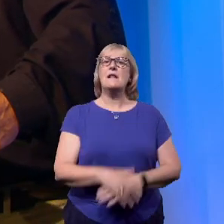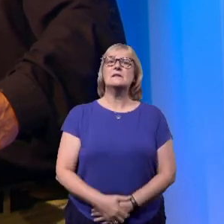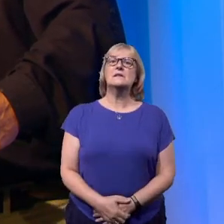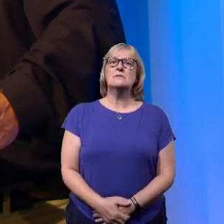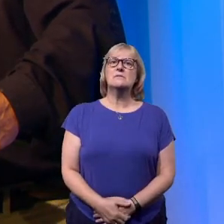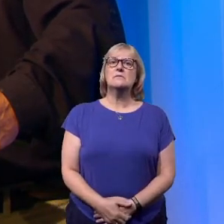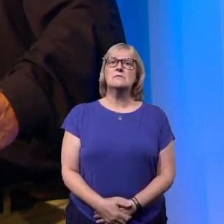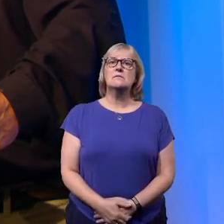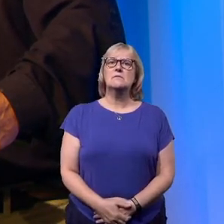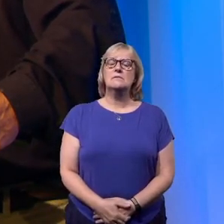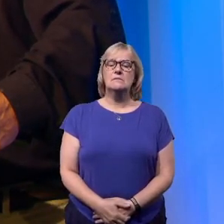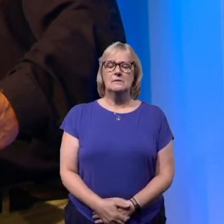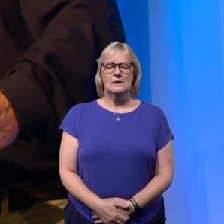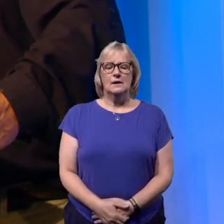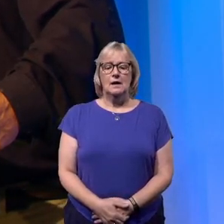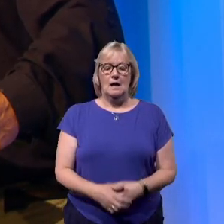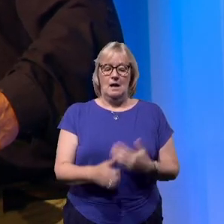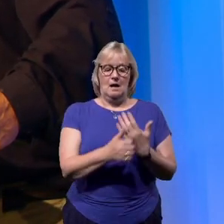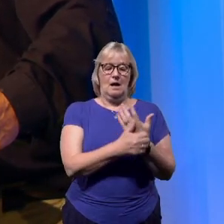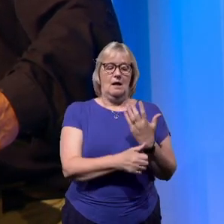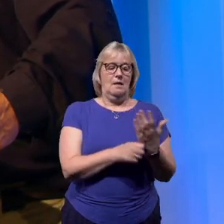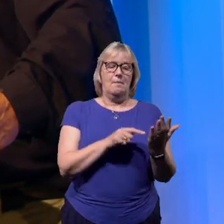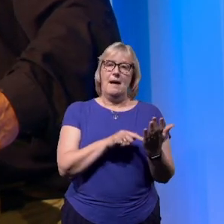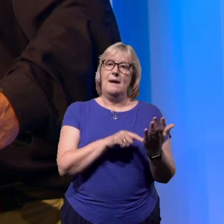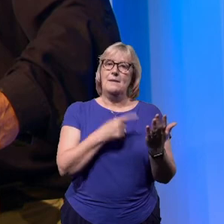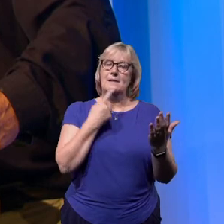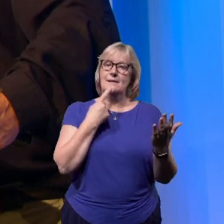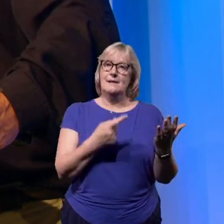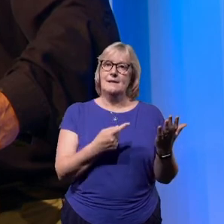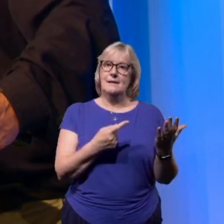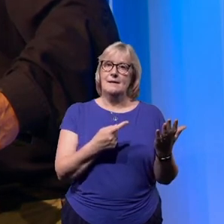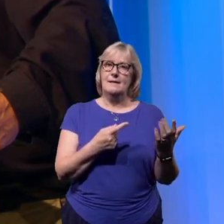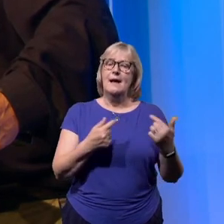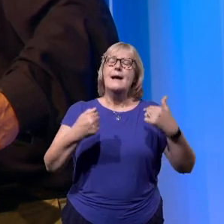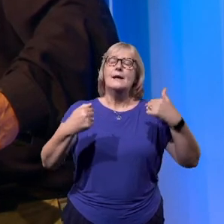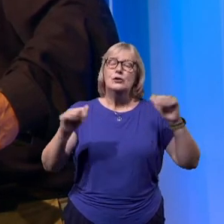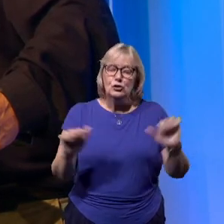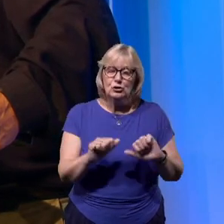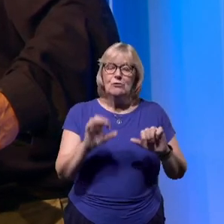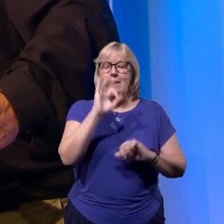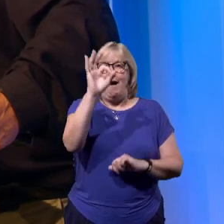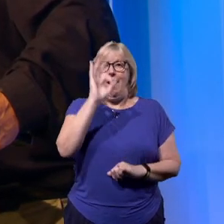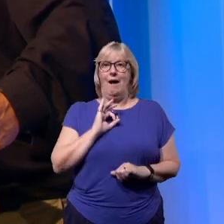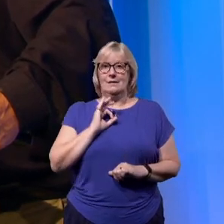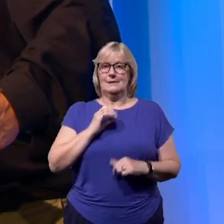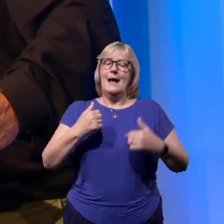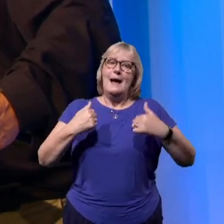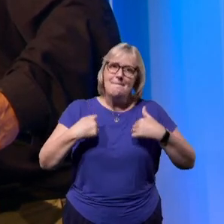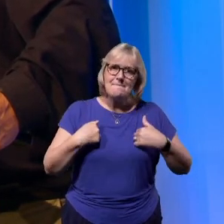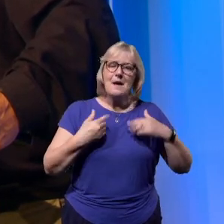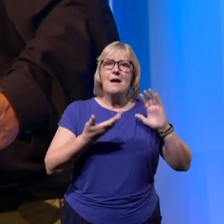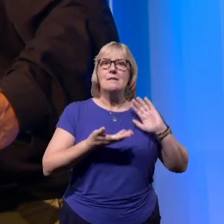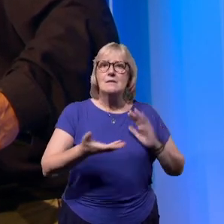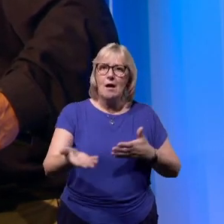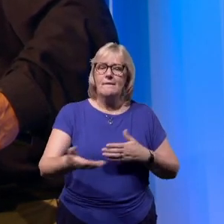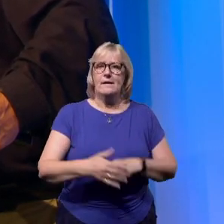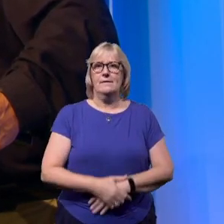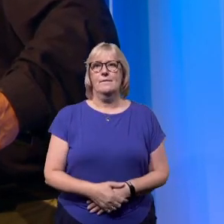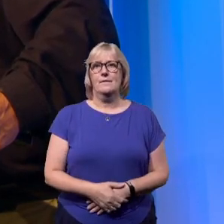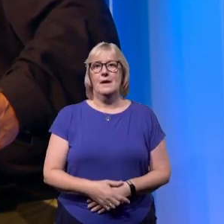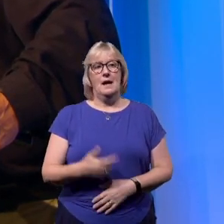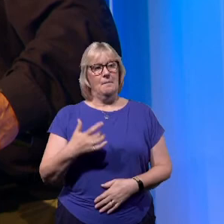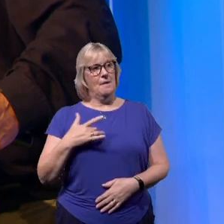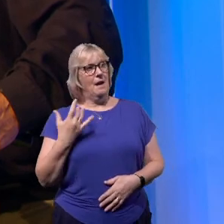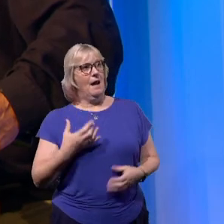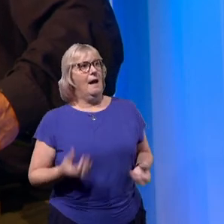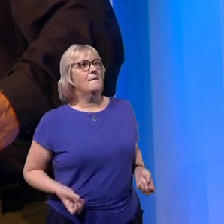Whilst actually, the Bible says, will you keep asking, am I serving? And it's counterintuitive. As you give your life away,